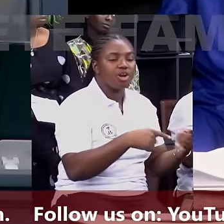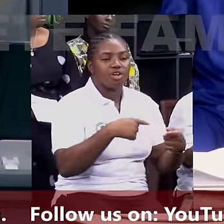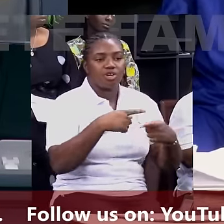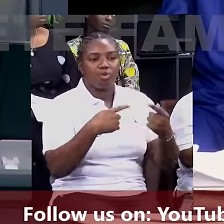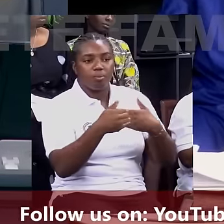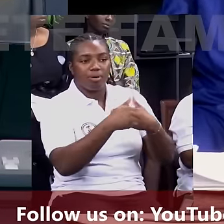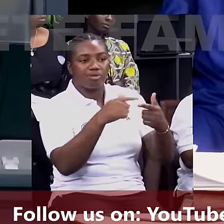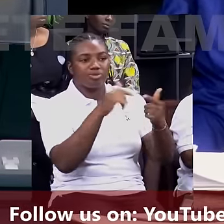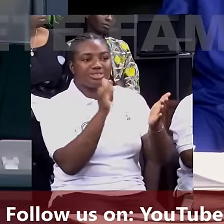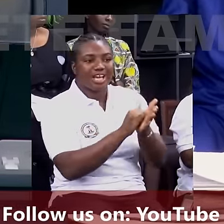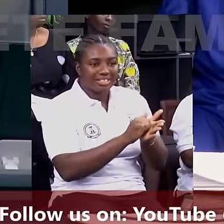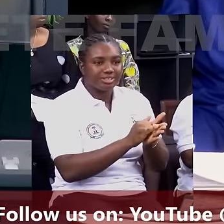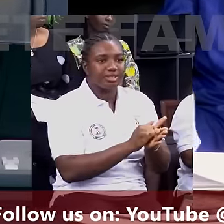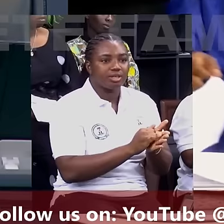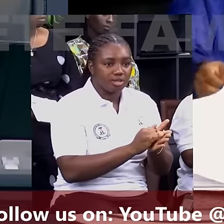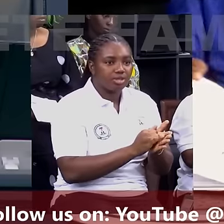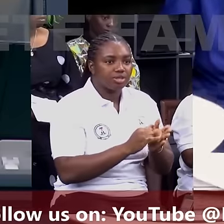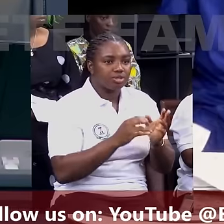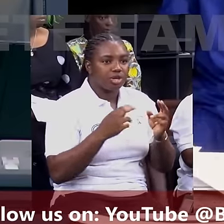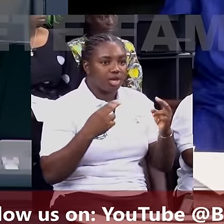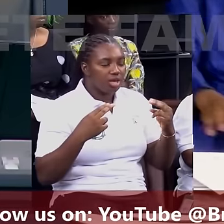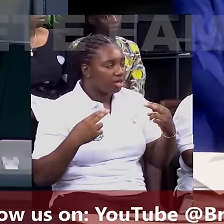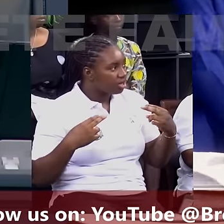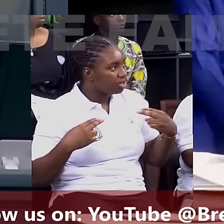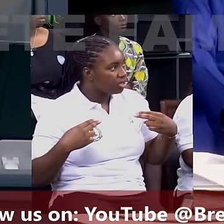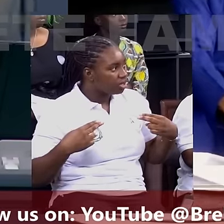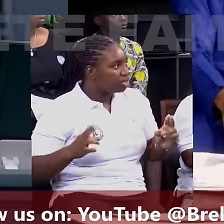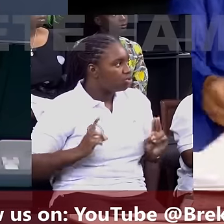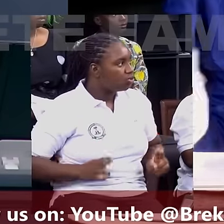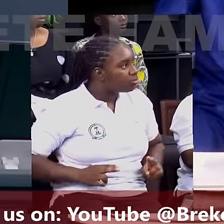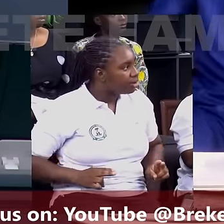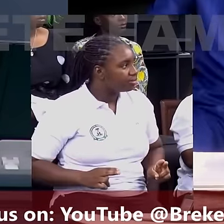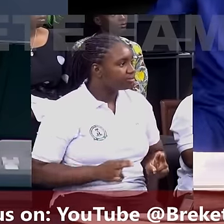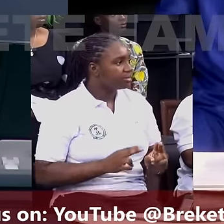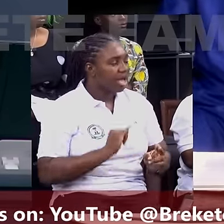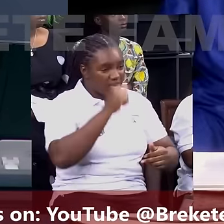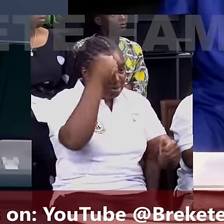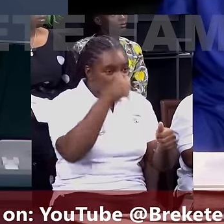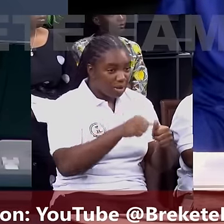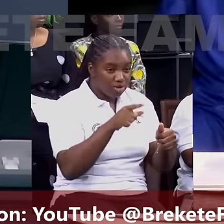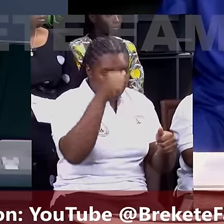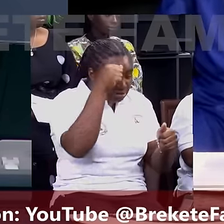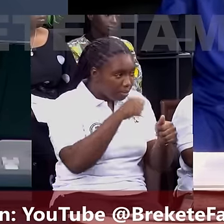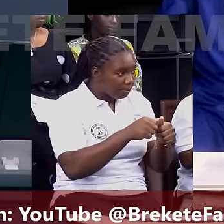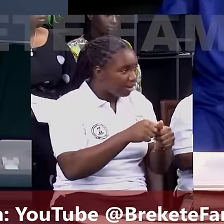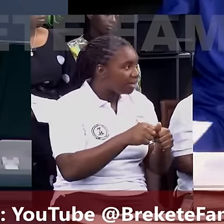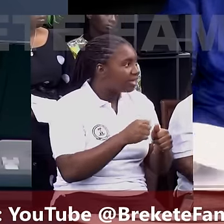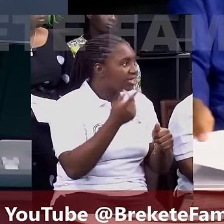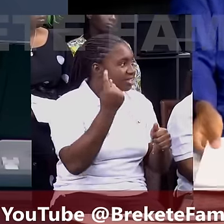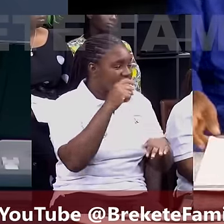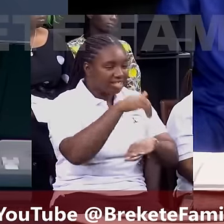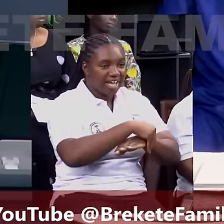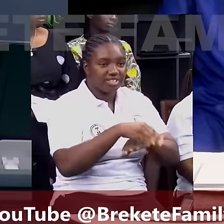that came here. Yes. That we tried to help. Yes, I remember, Pamela. You remember the night when they do that